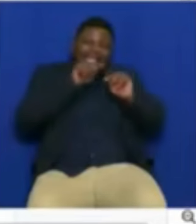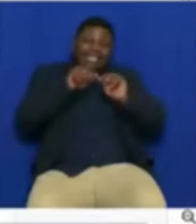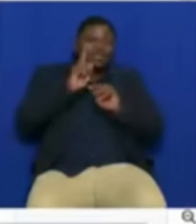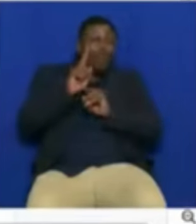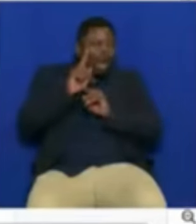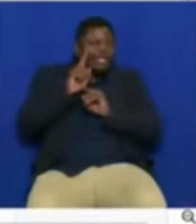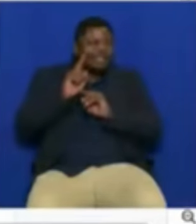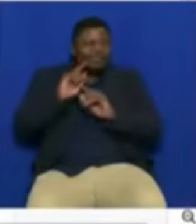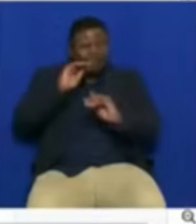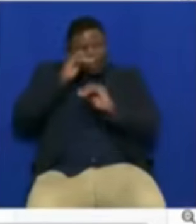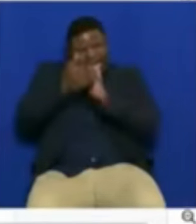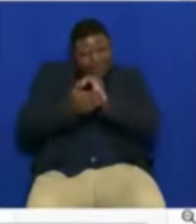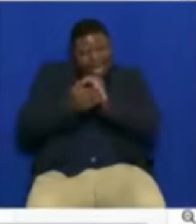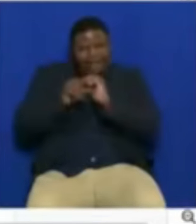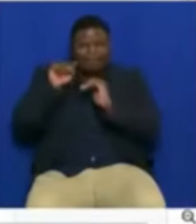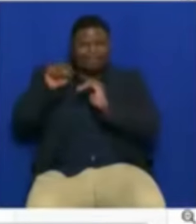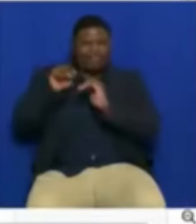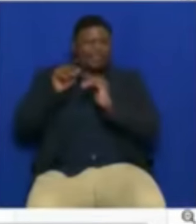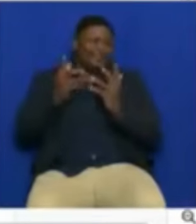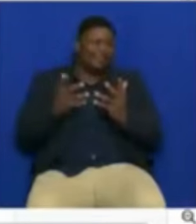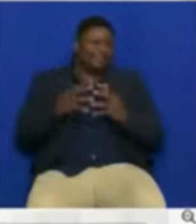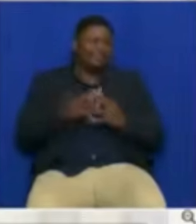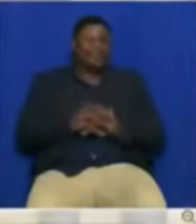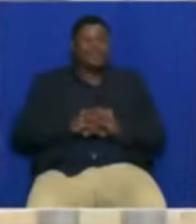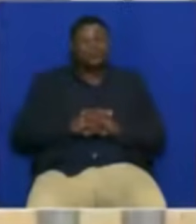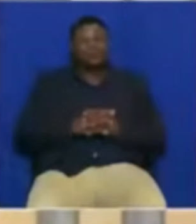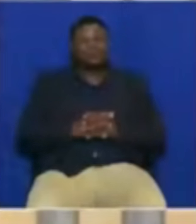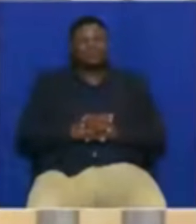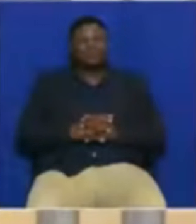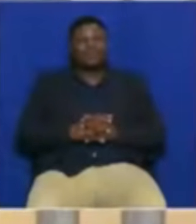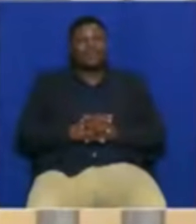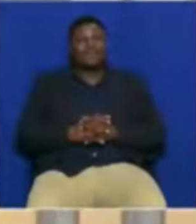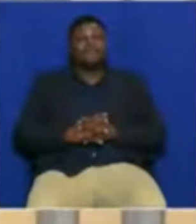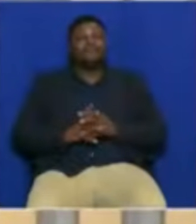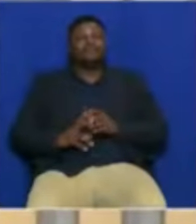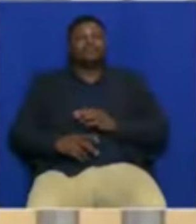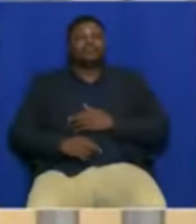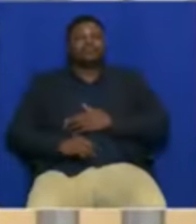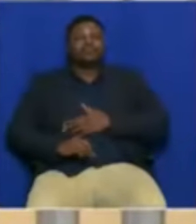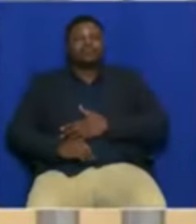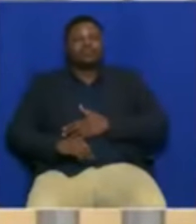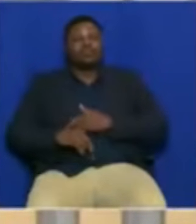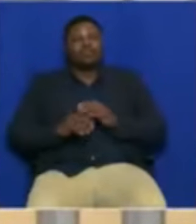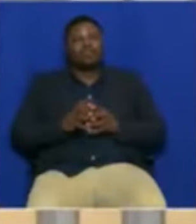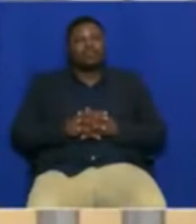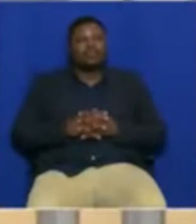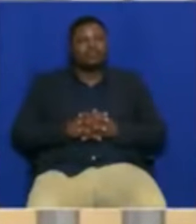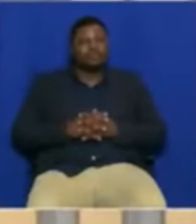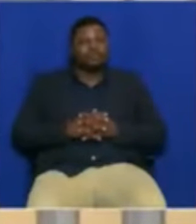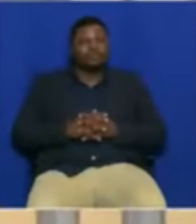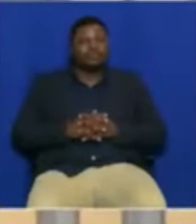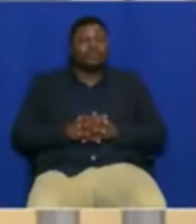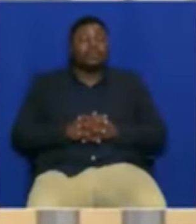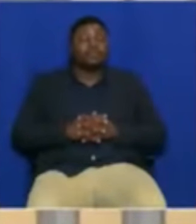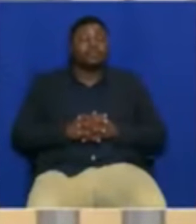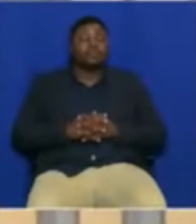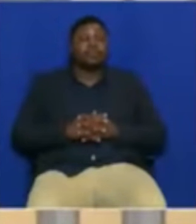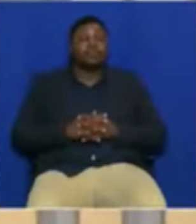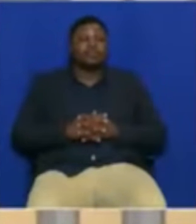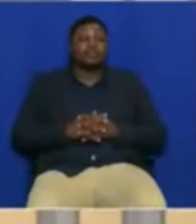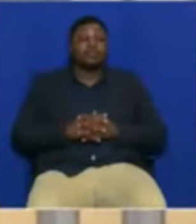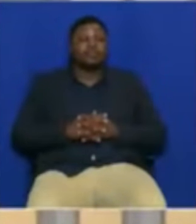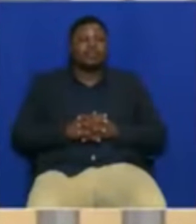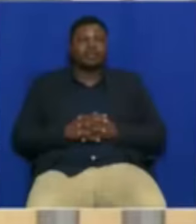question and go into it now? I hear what you say, that this and you referred